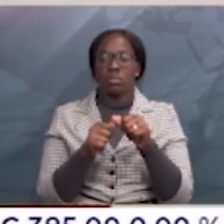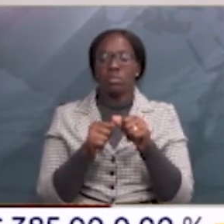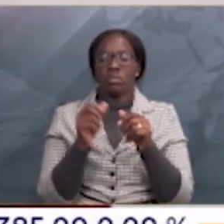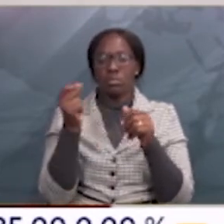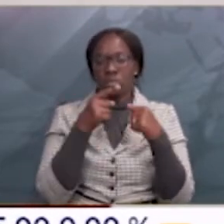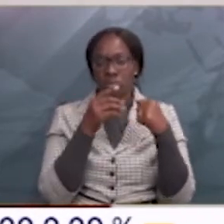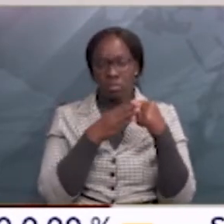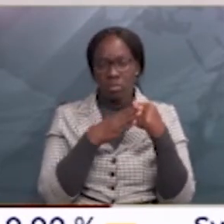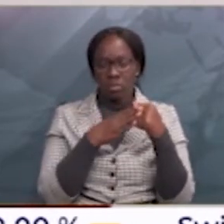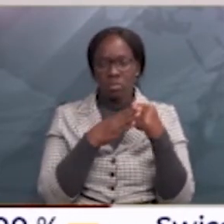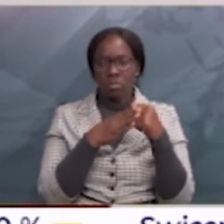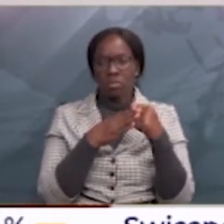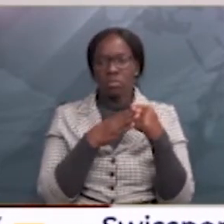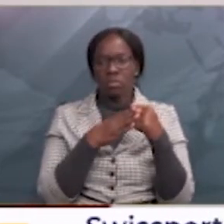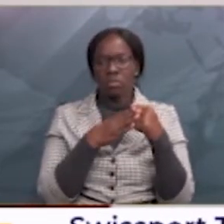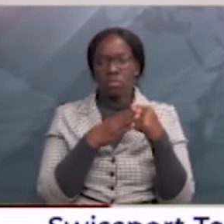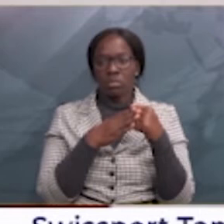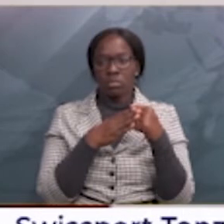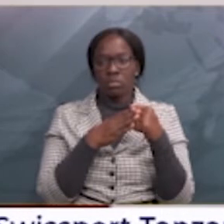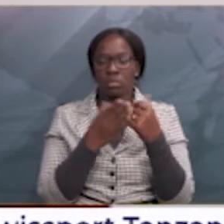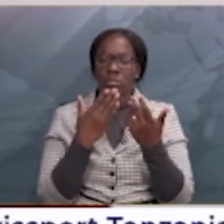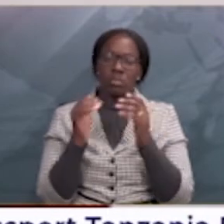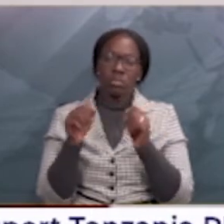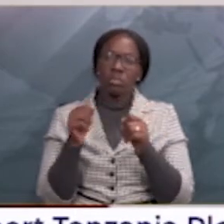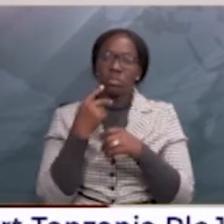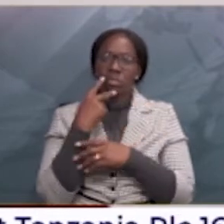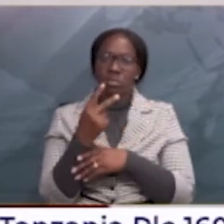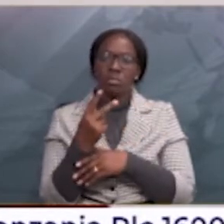September further, we are likely to see